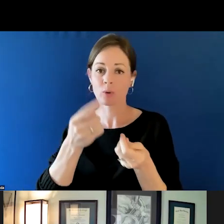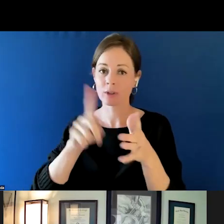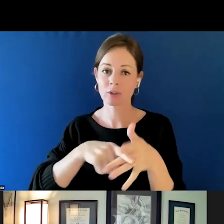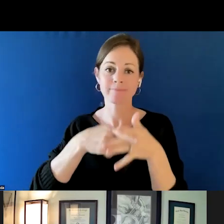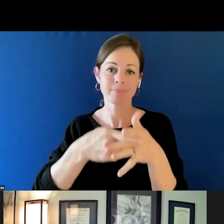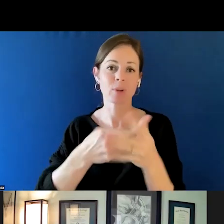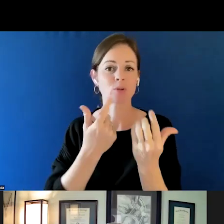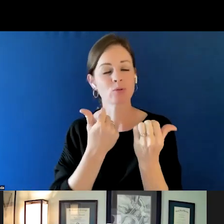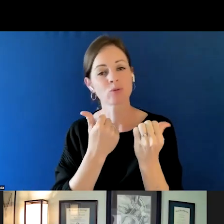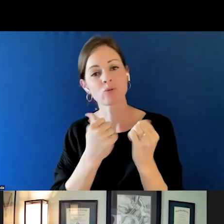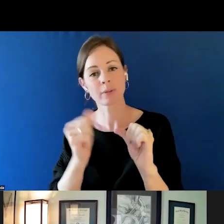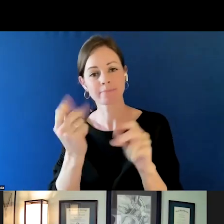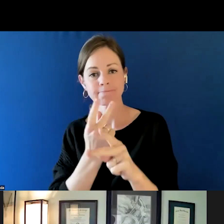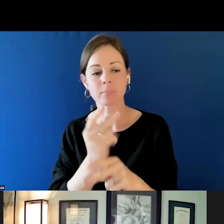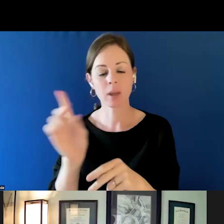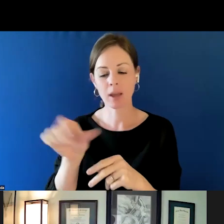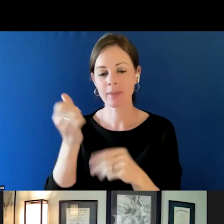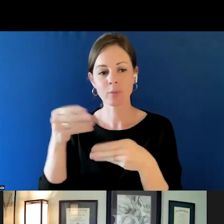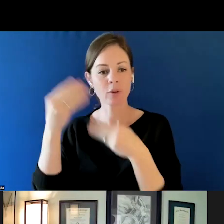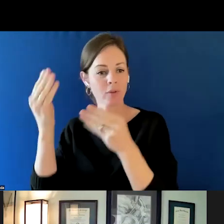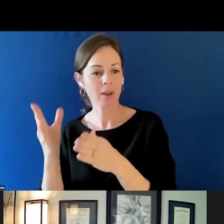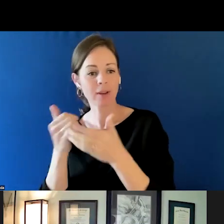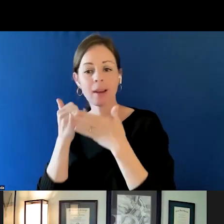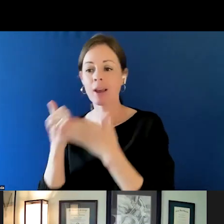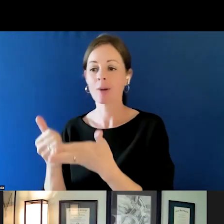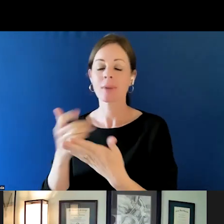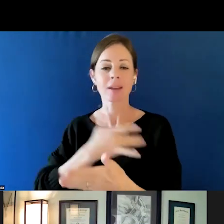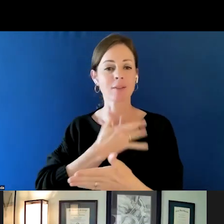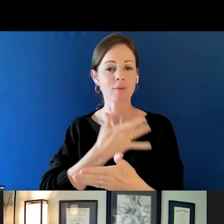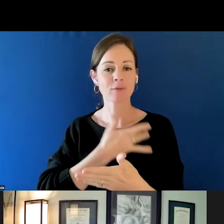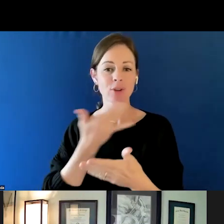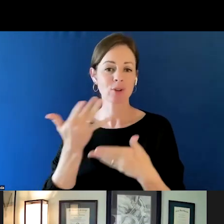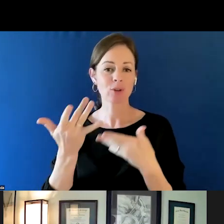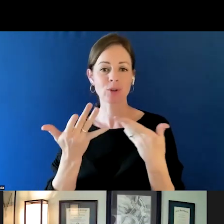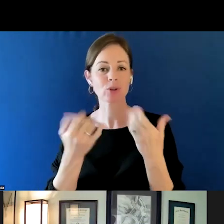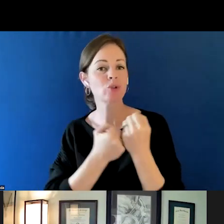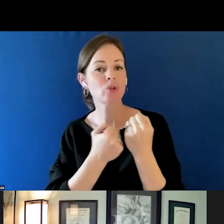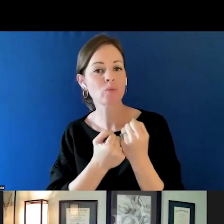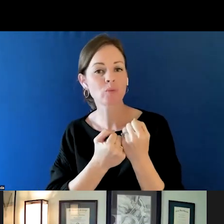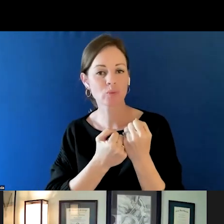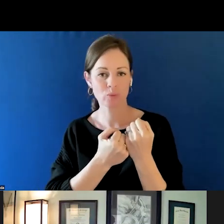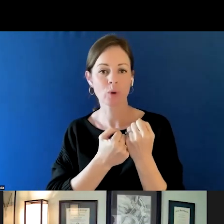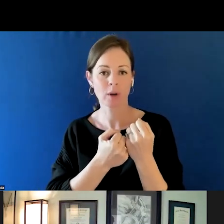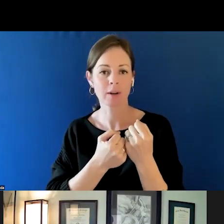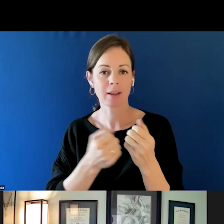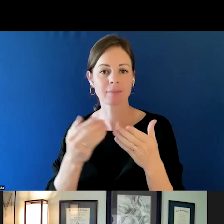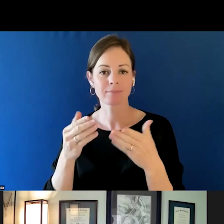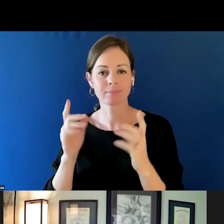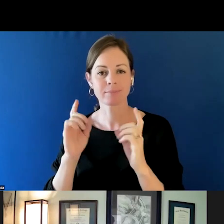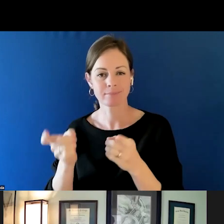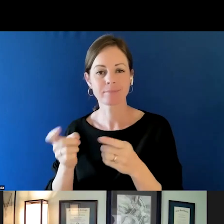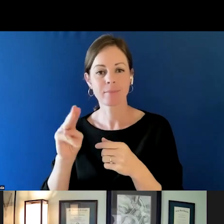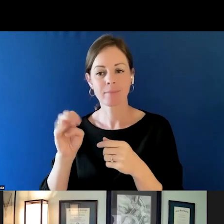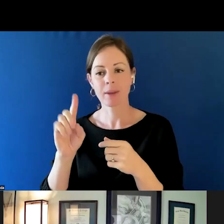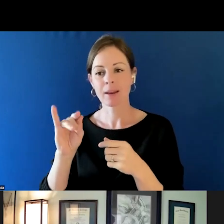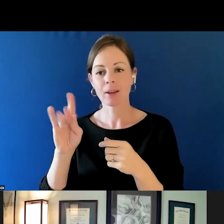wrap around other providers and help them feel positioned to support clinicians in delivering that care.